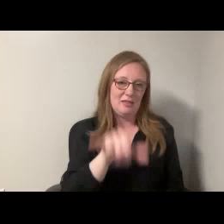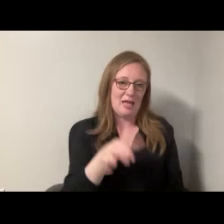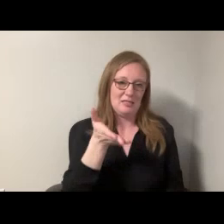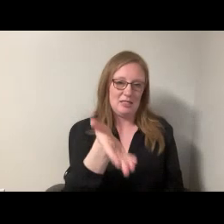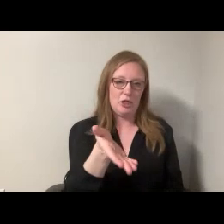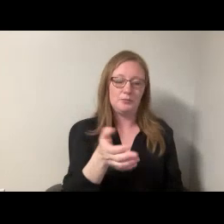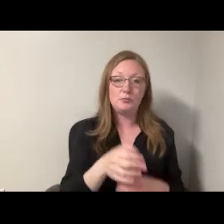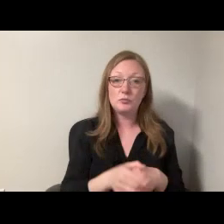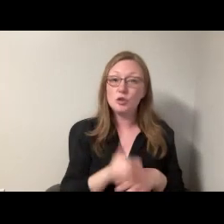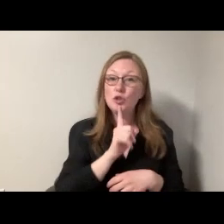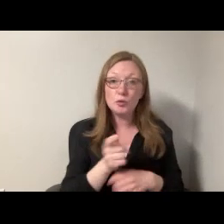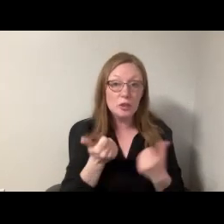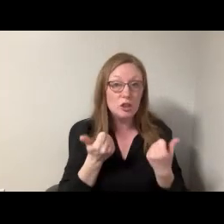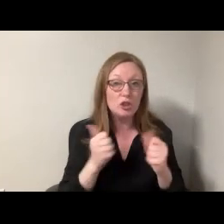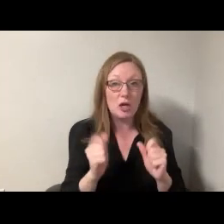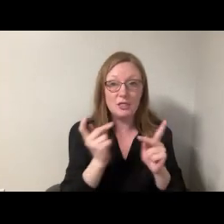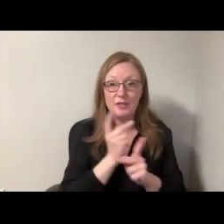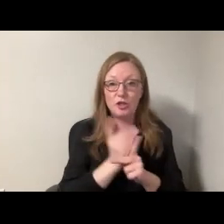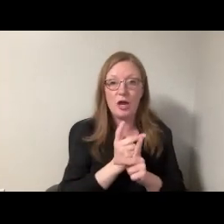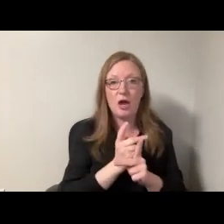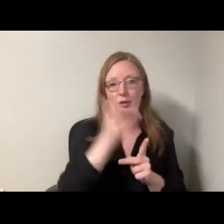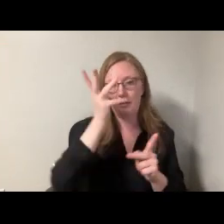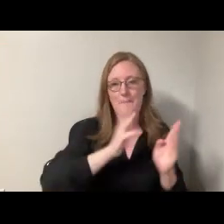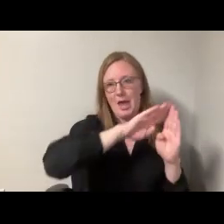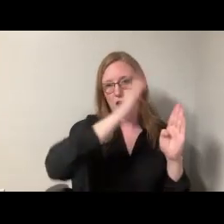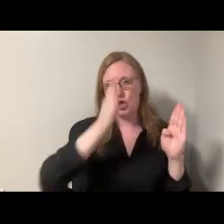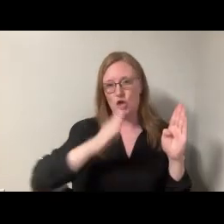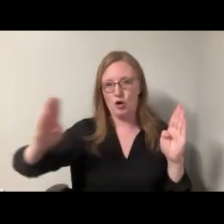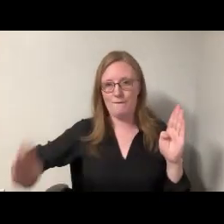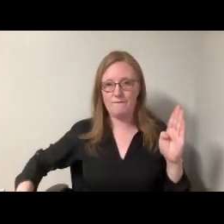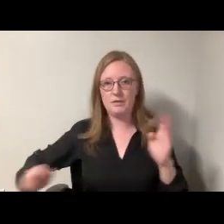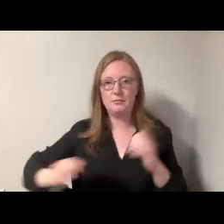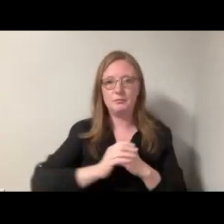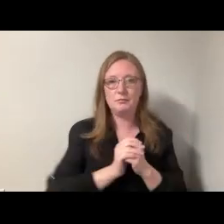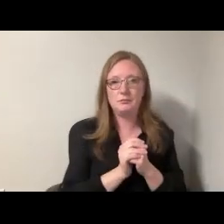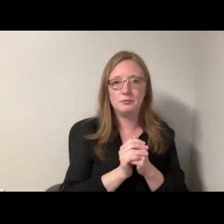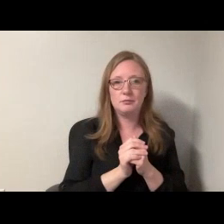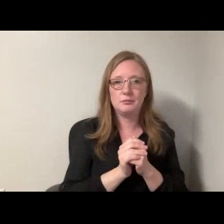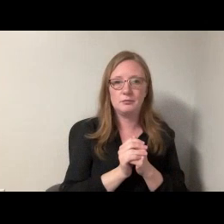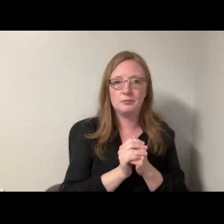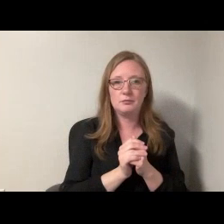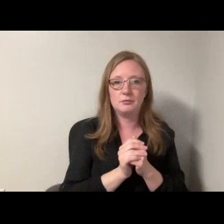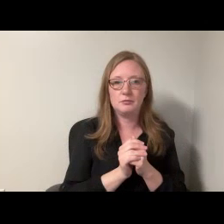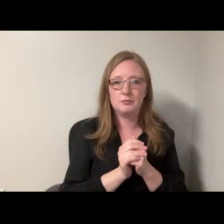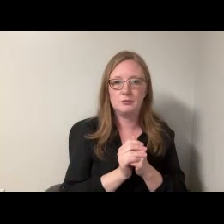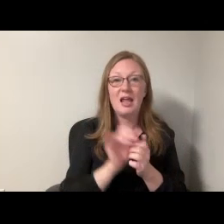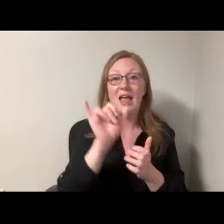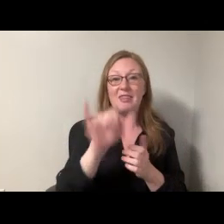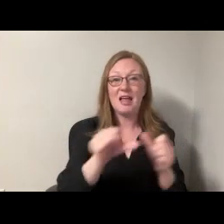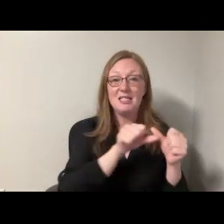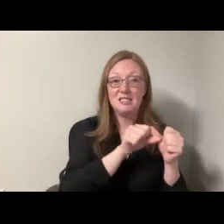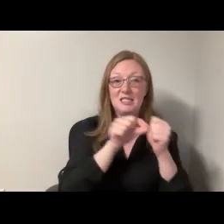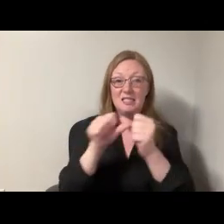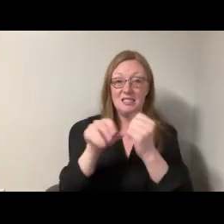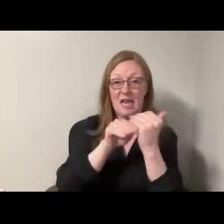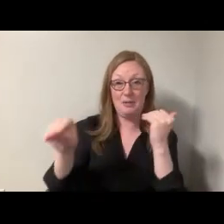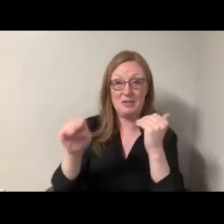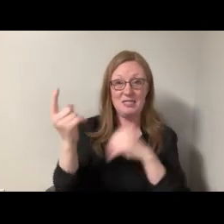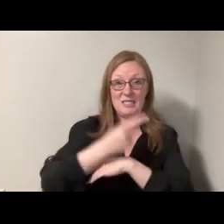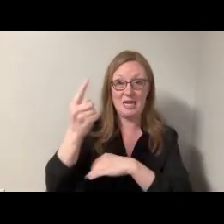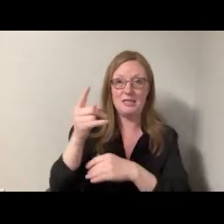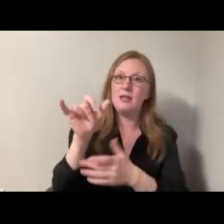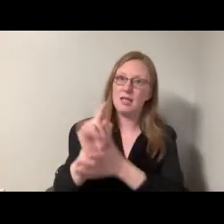really trying to estimate what the demand curve. And this is key. The sustainment date is really critical